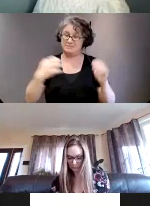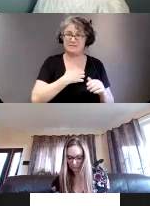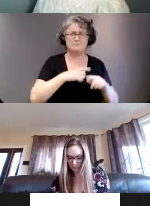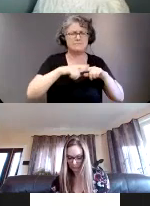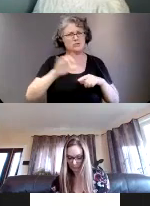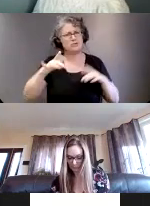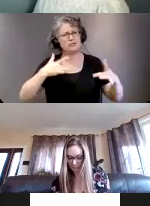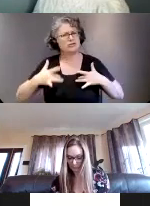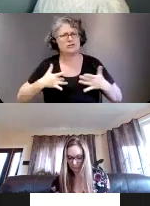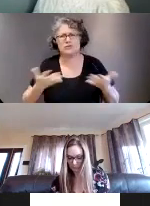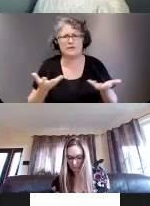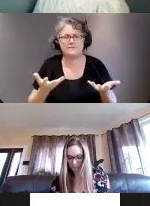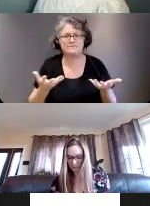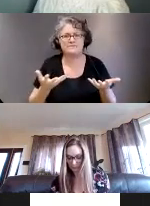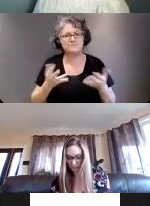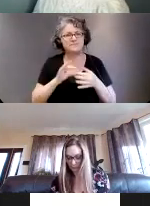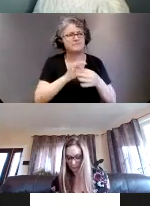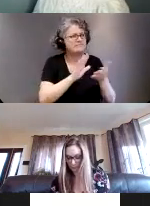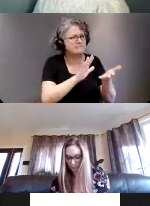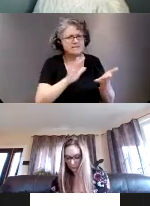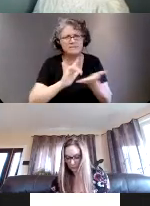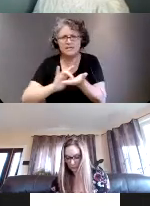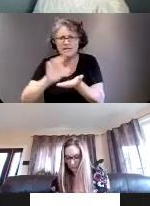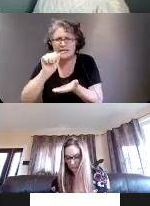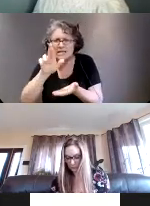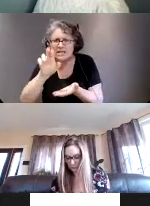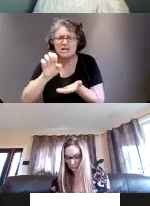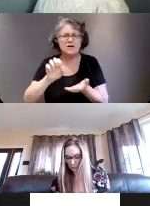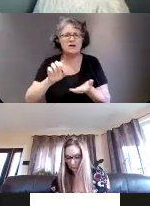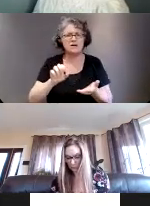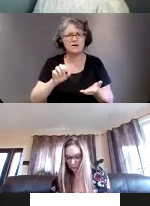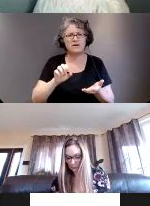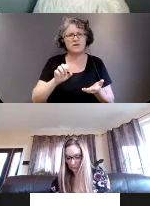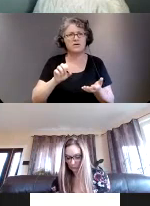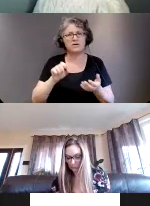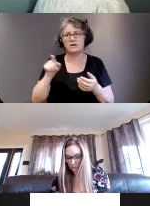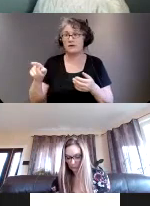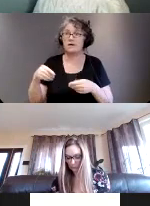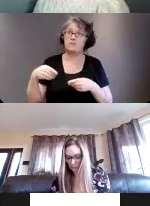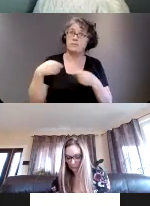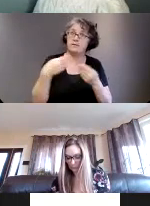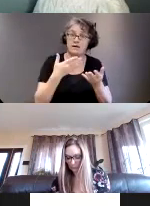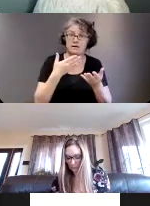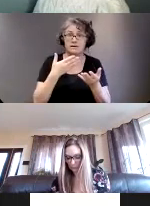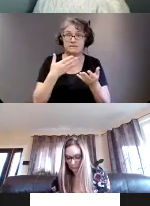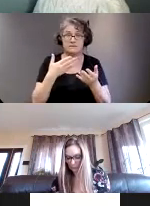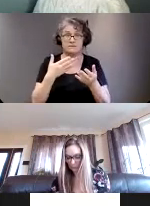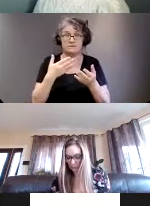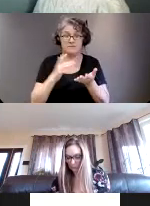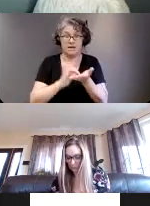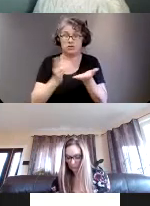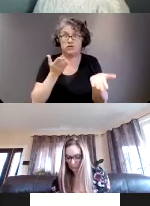are. Are those related to a medical care piece or someone who's in a medical caregiving role not providing adequate care?